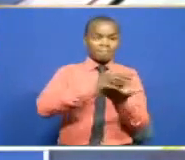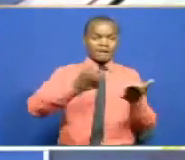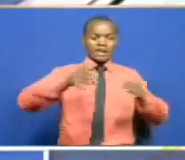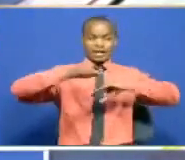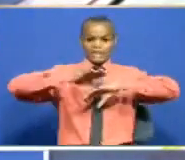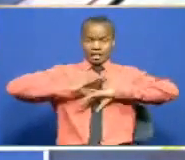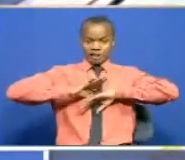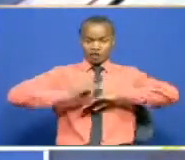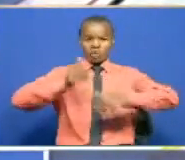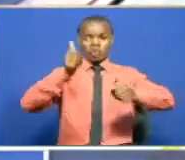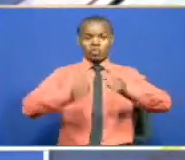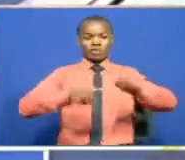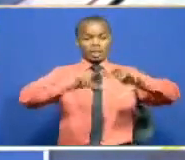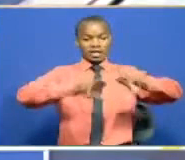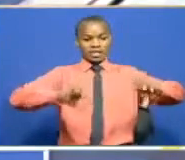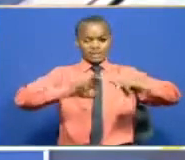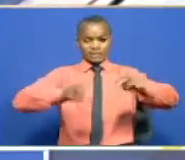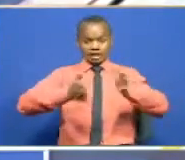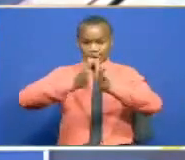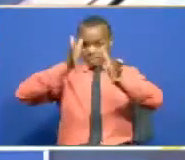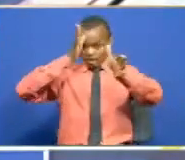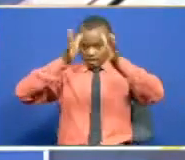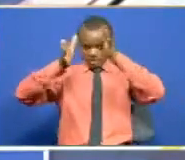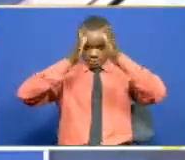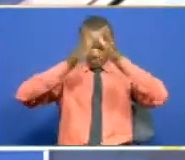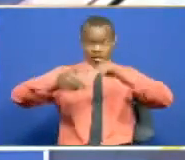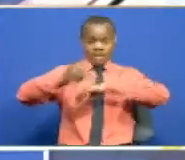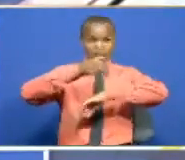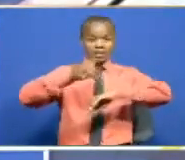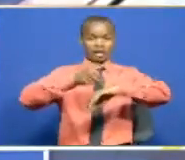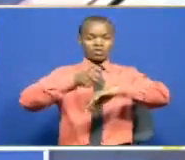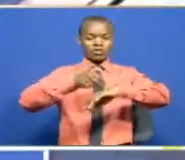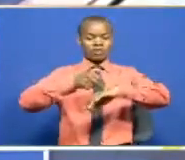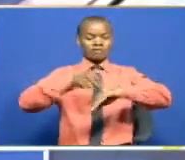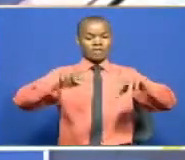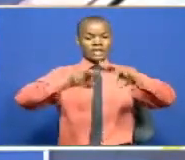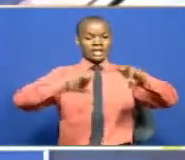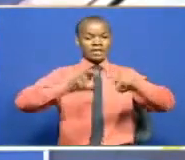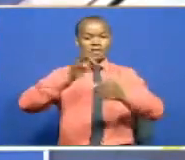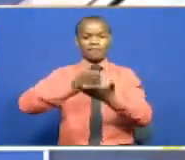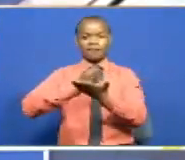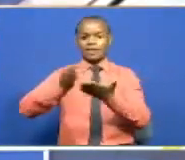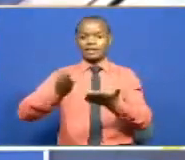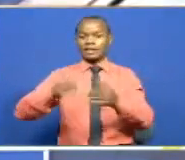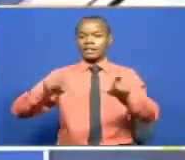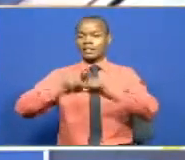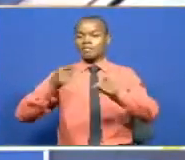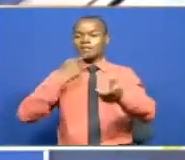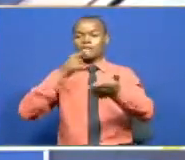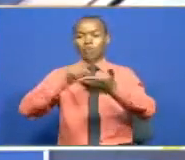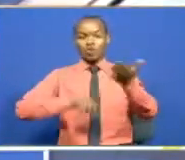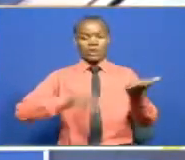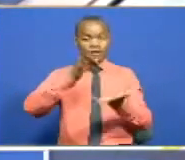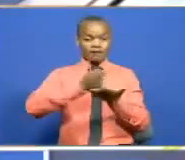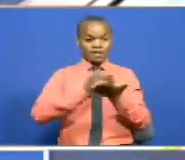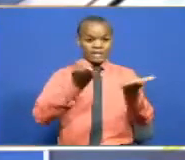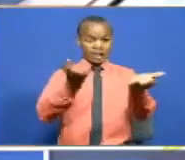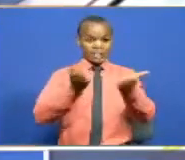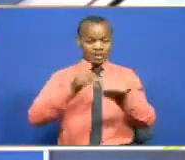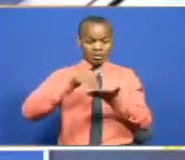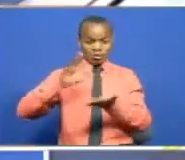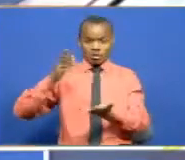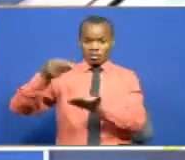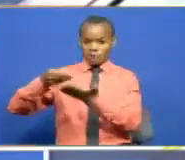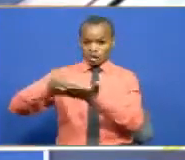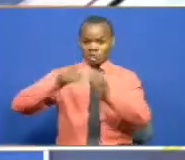sustainable research and innovations for the National Research Fund. Nabukwesi says the fund needs a firm financial grounding in order to fight